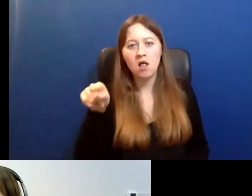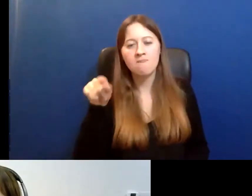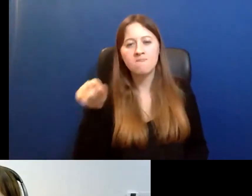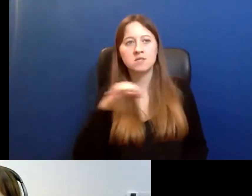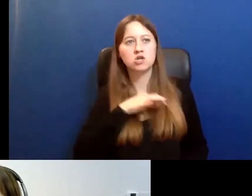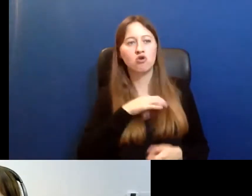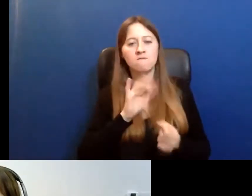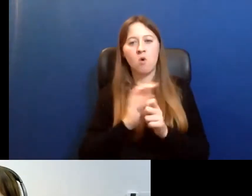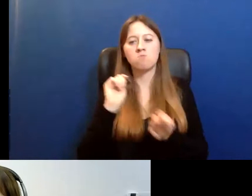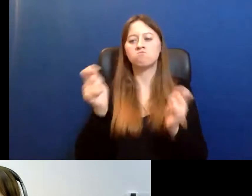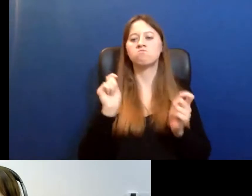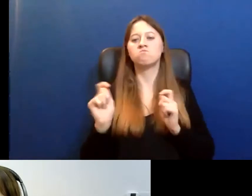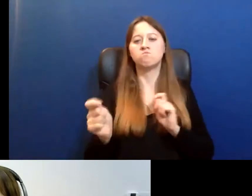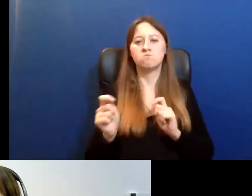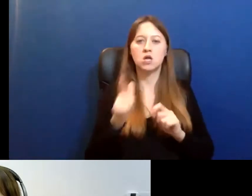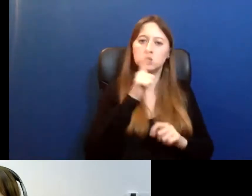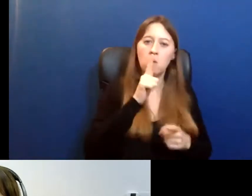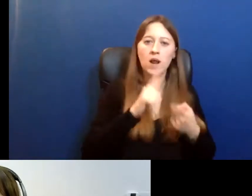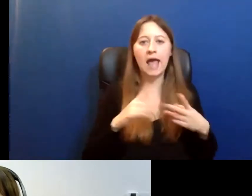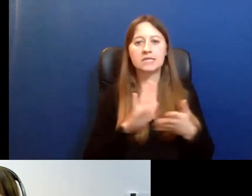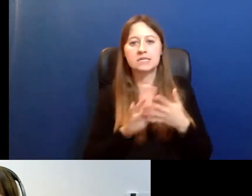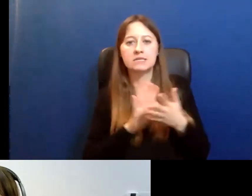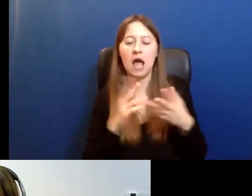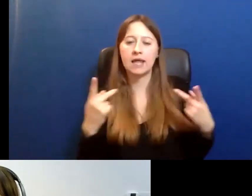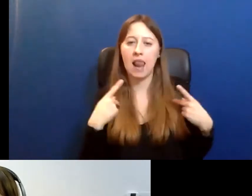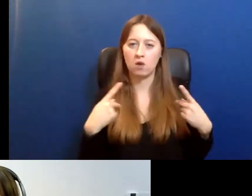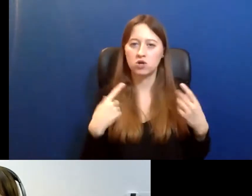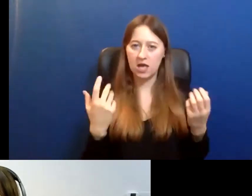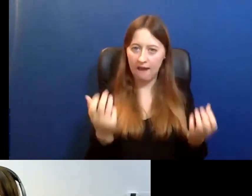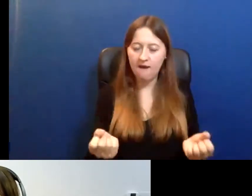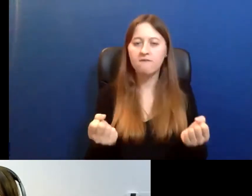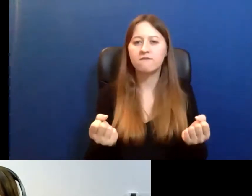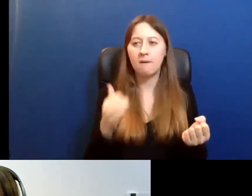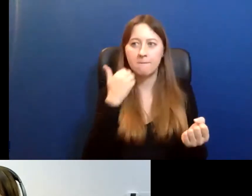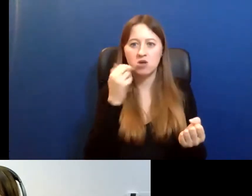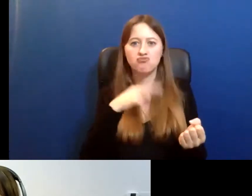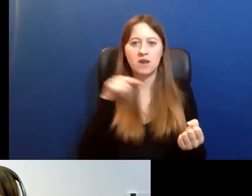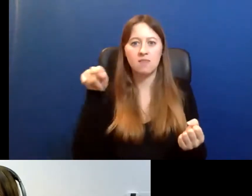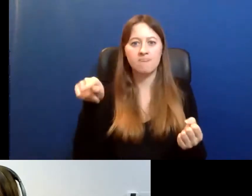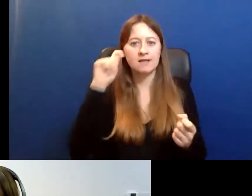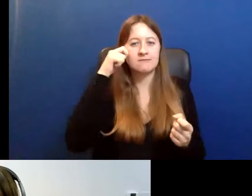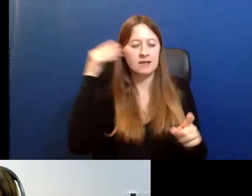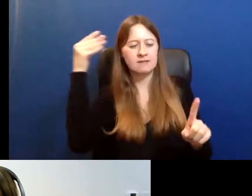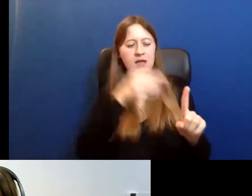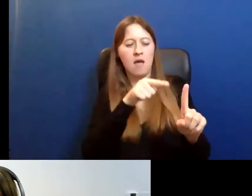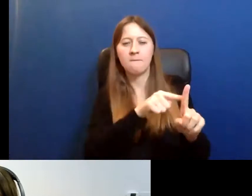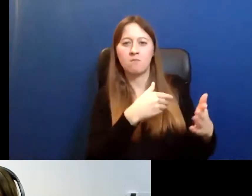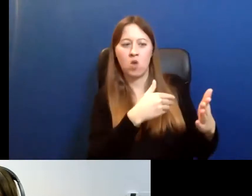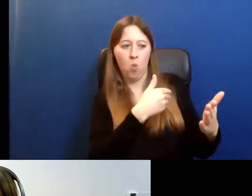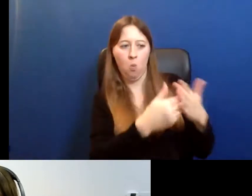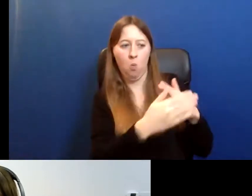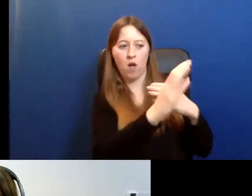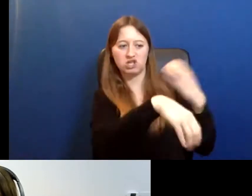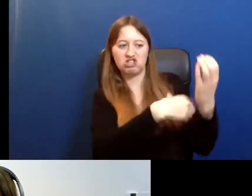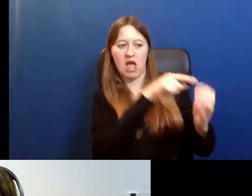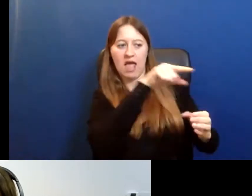to actually, spoken and sign language, because it's looking at really what the child is communicating, as well